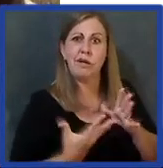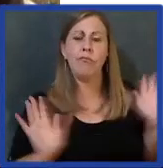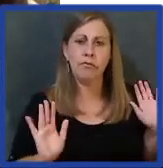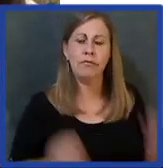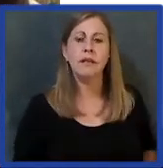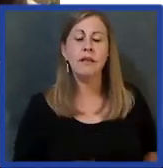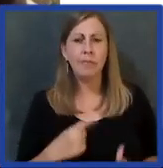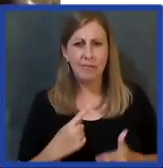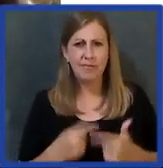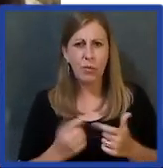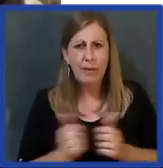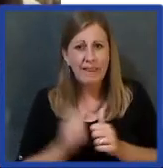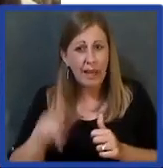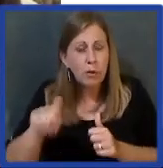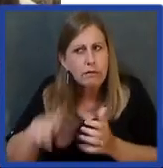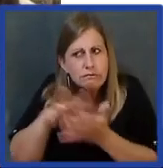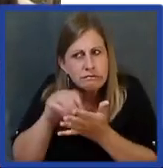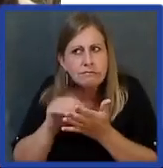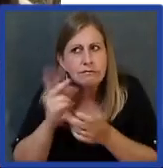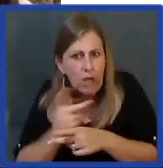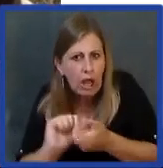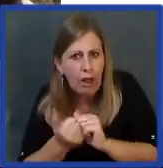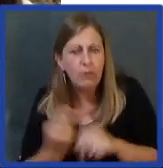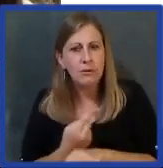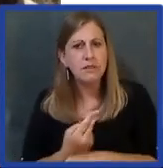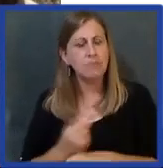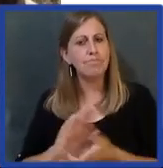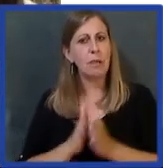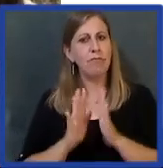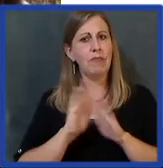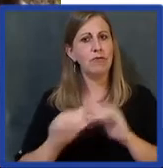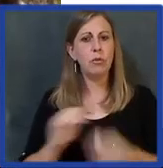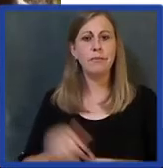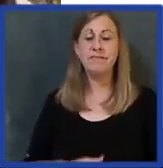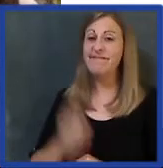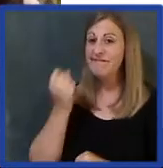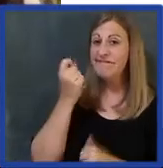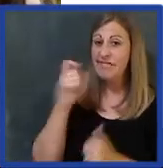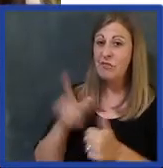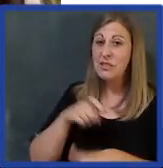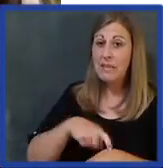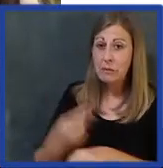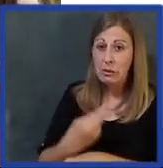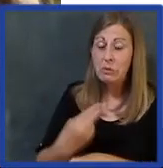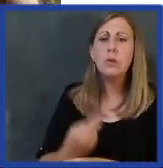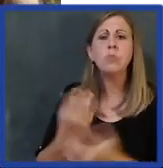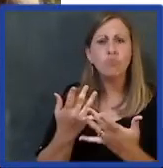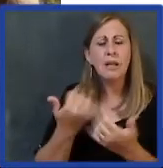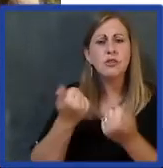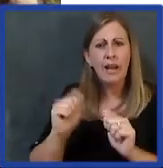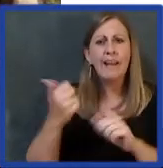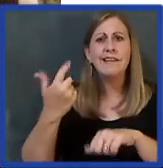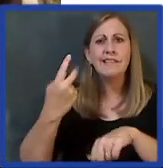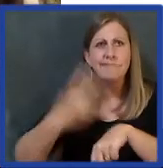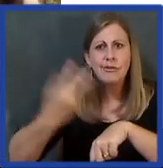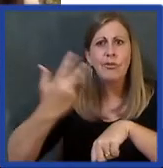body and getting comfortable with it. If you are first trying the cup, to give it a good couple of periods to use it, I would say it took me